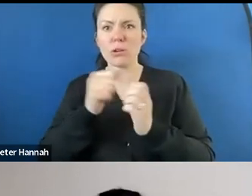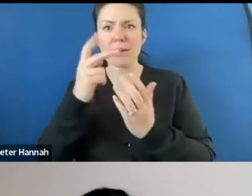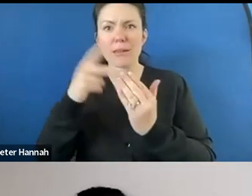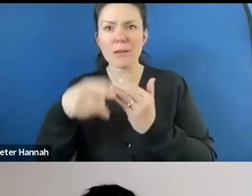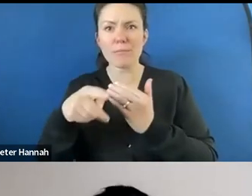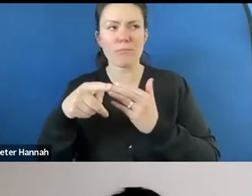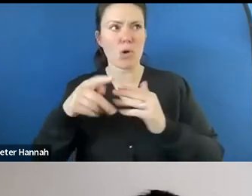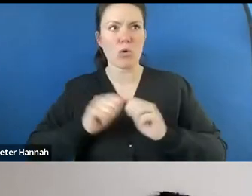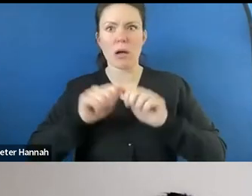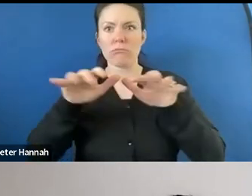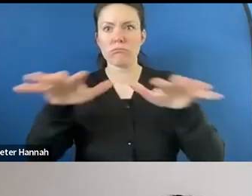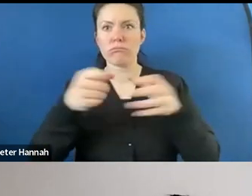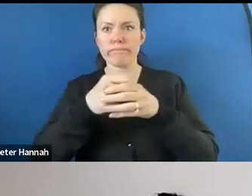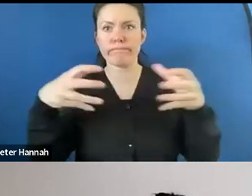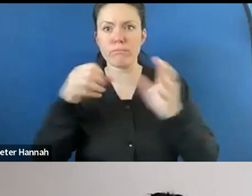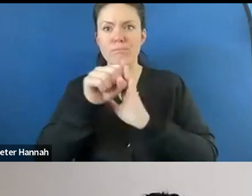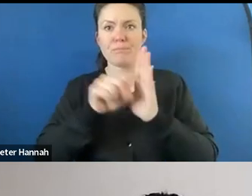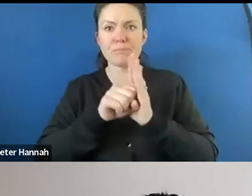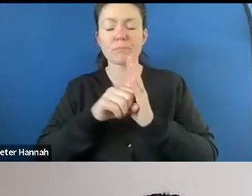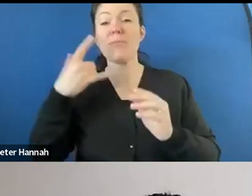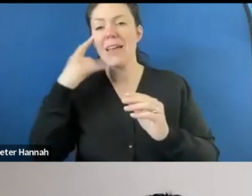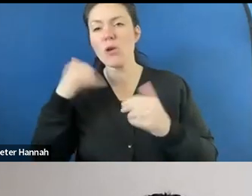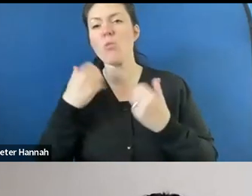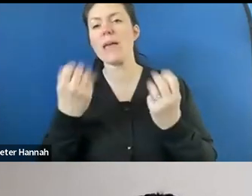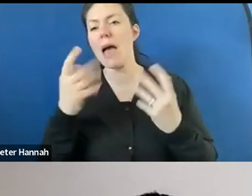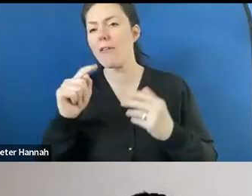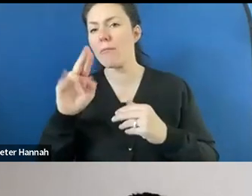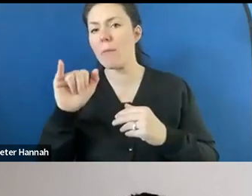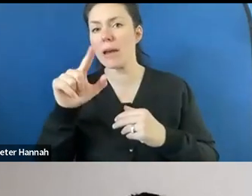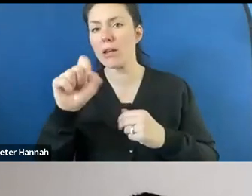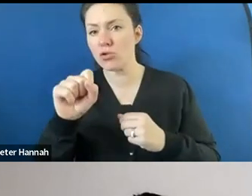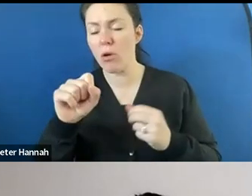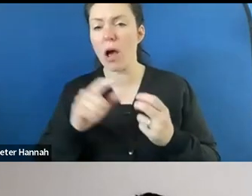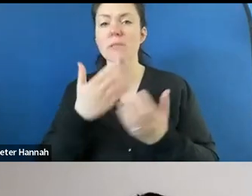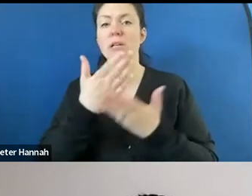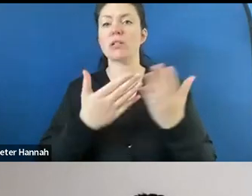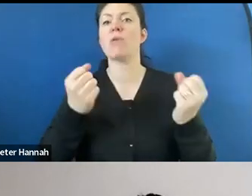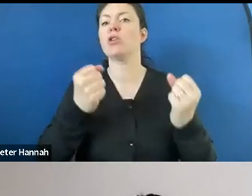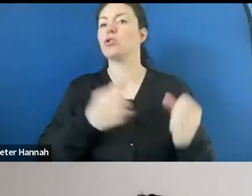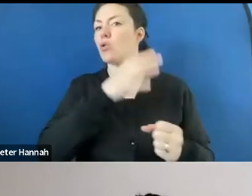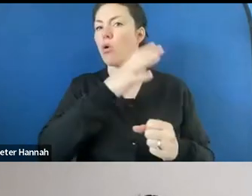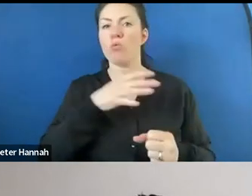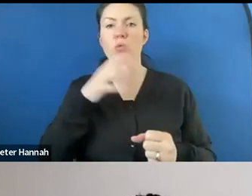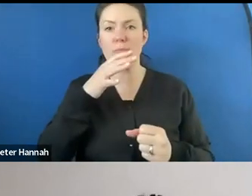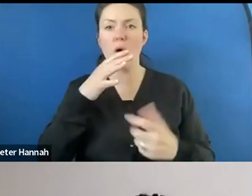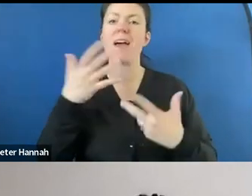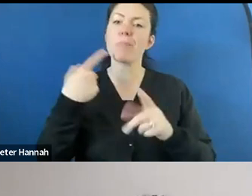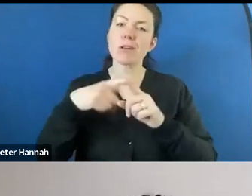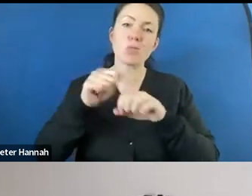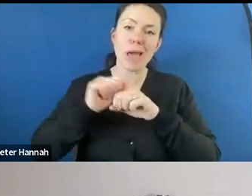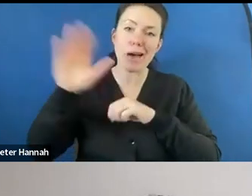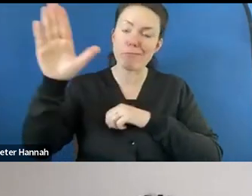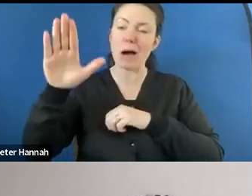programs across our state. Because in California, there's so many tribes. Some of them are so remote. They're, you know, there's mountains in the way.